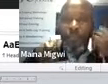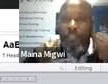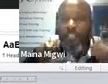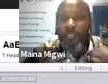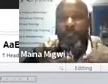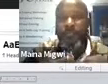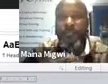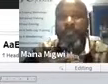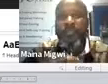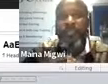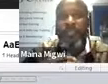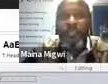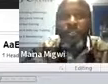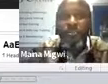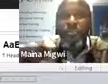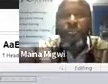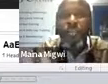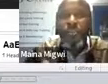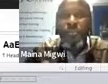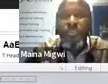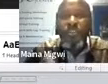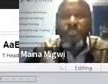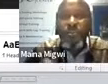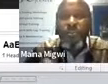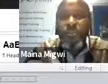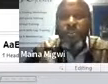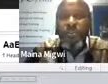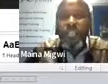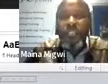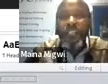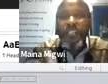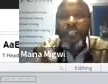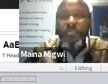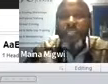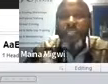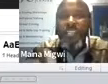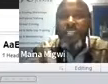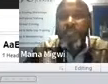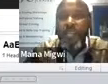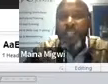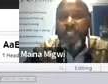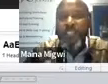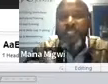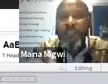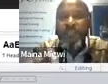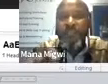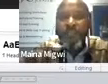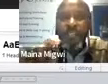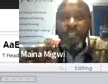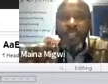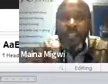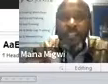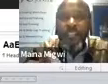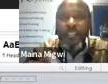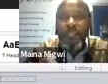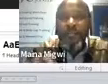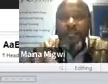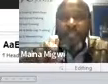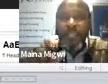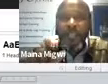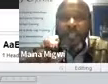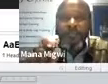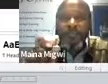bargaining process. So when you're talking about voluntary, this means that the parties in